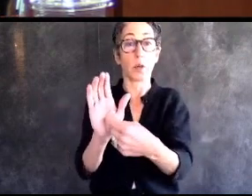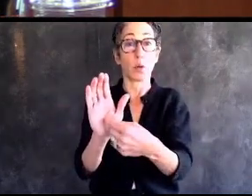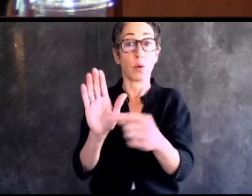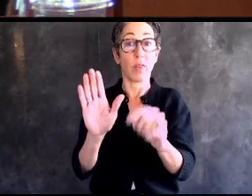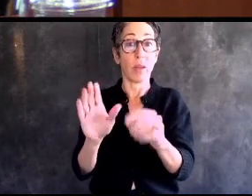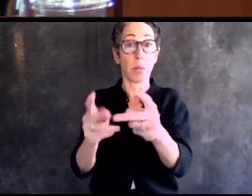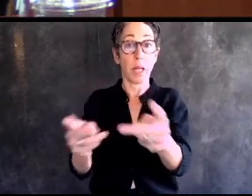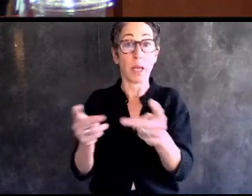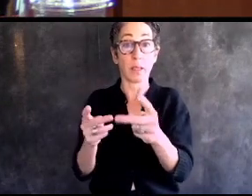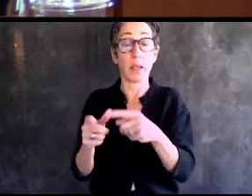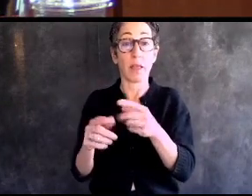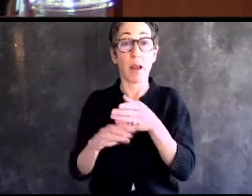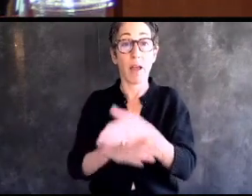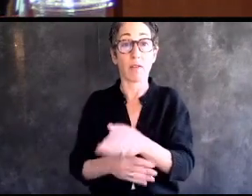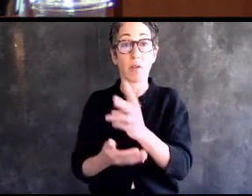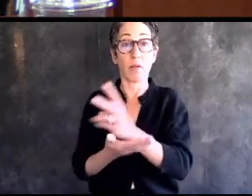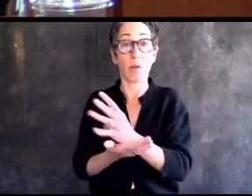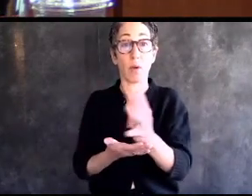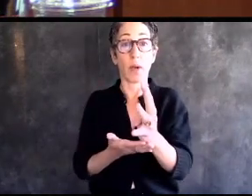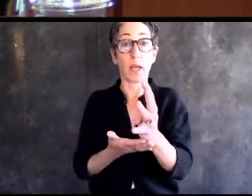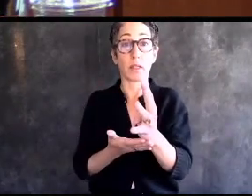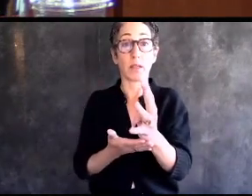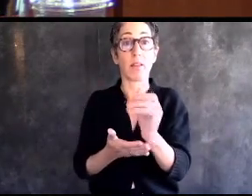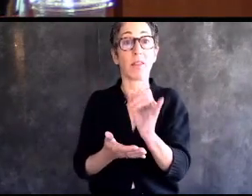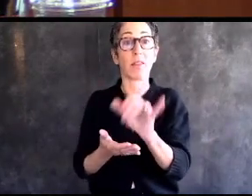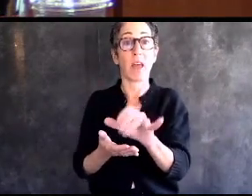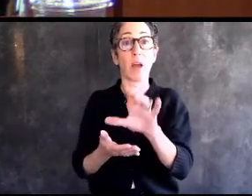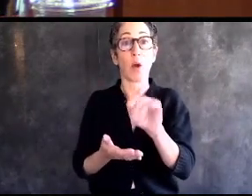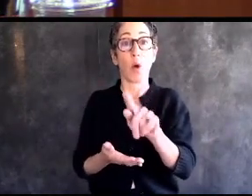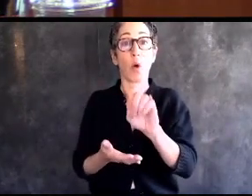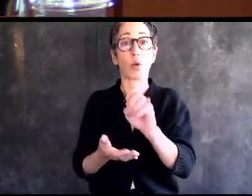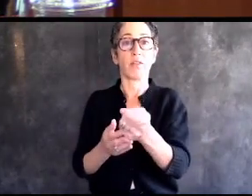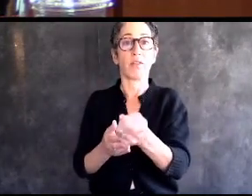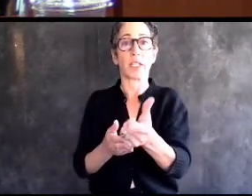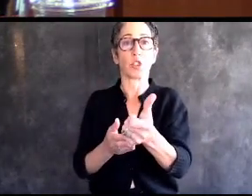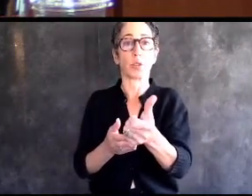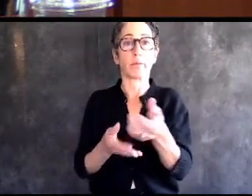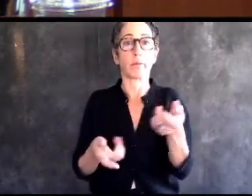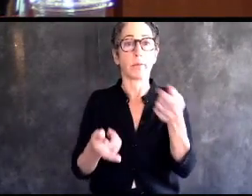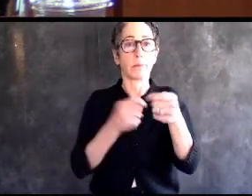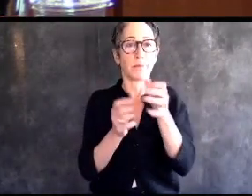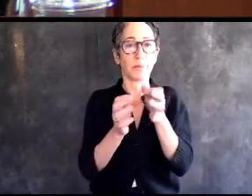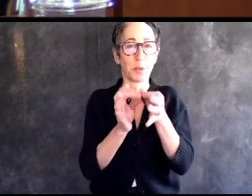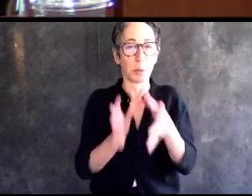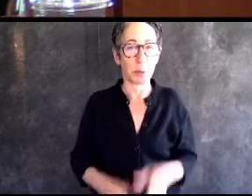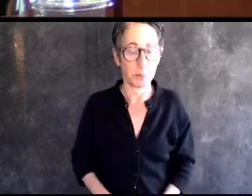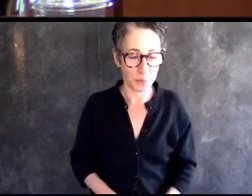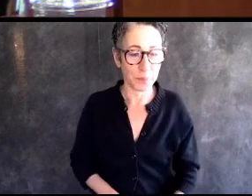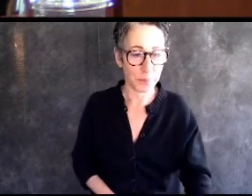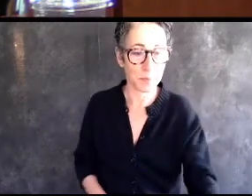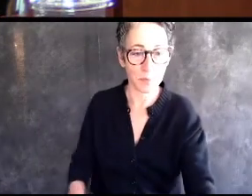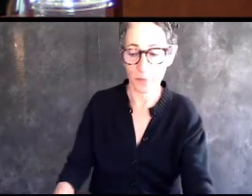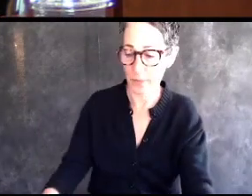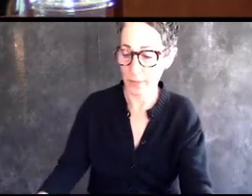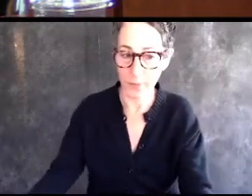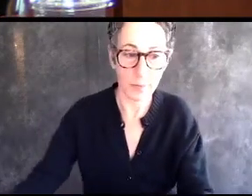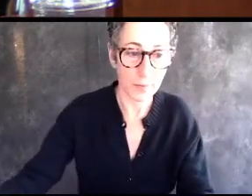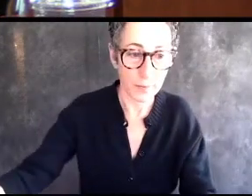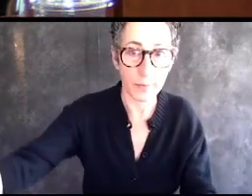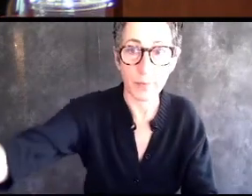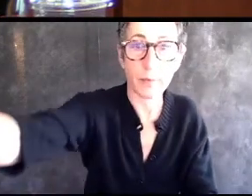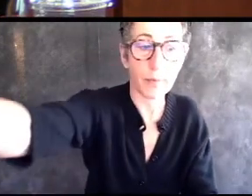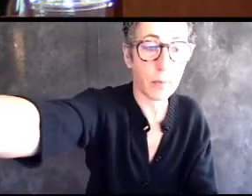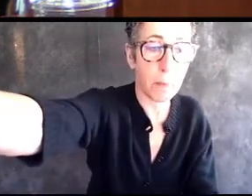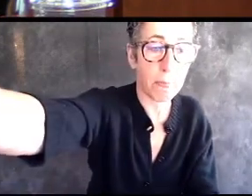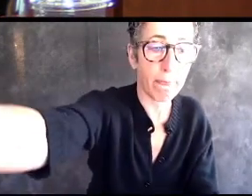after 4 weeks, that's deleted. And so you can also go to a website to see which contact tracing agent have seen your data in